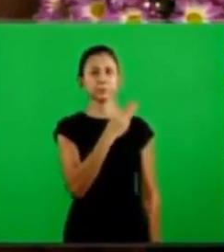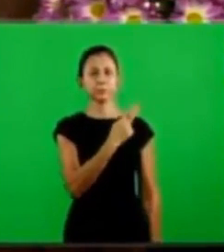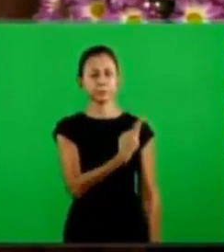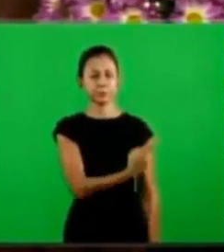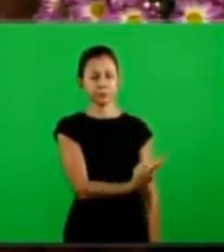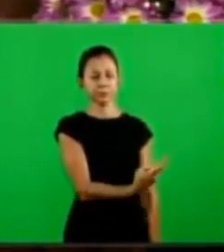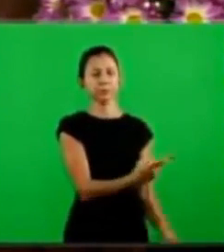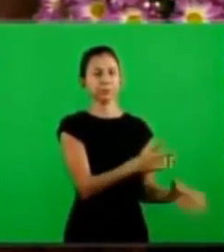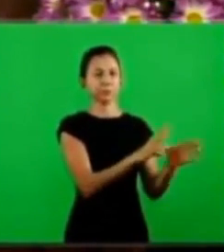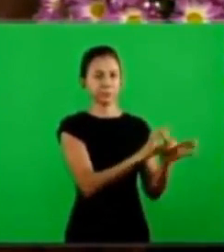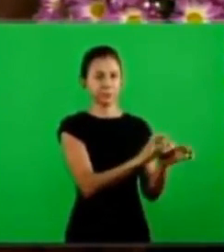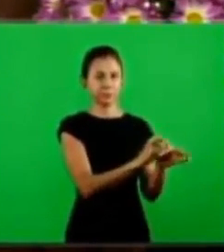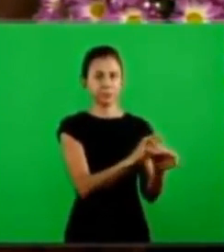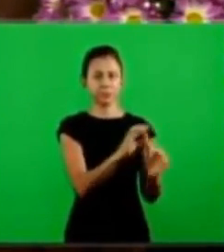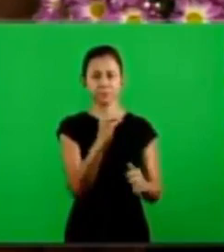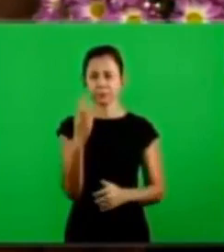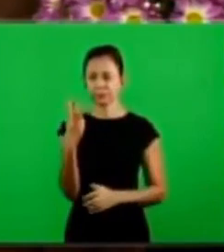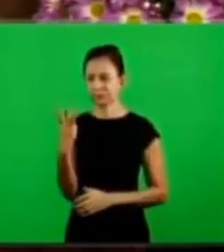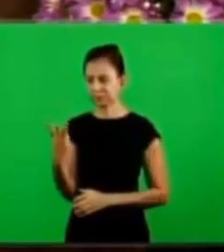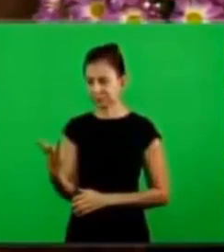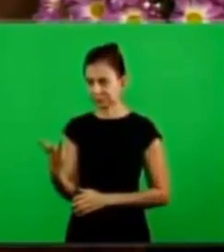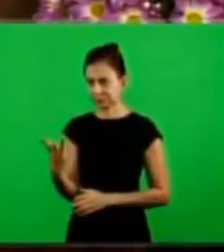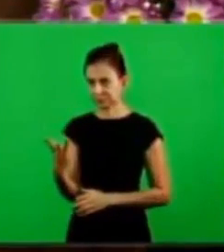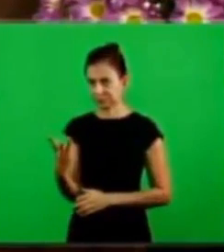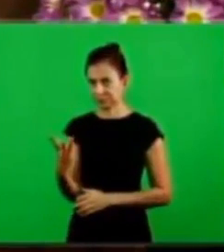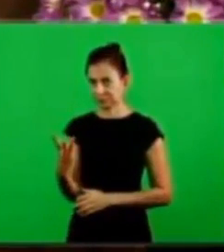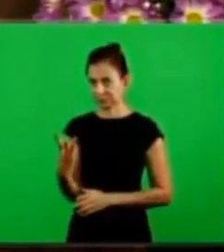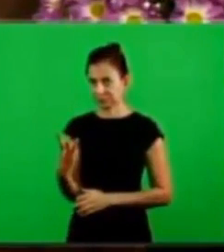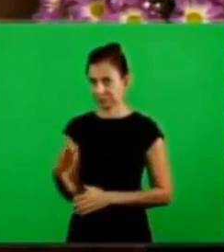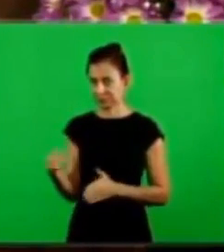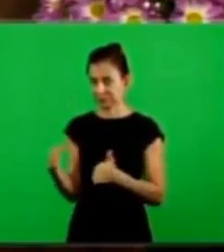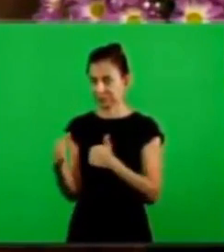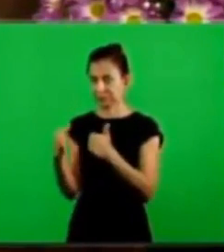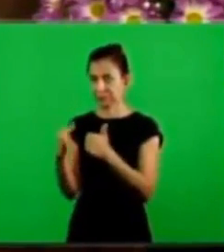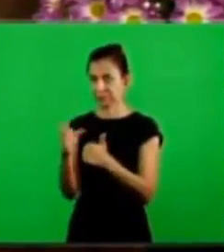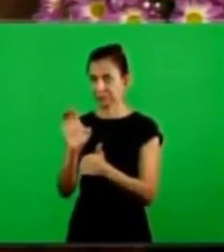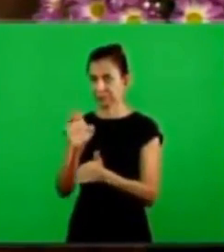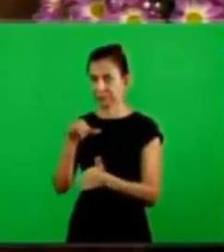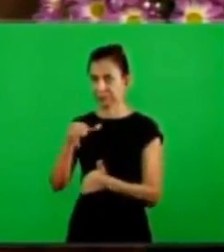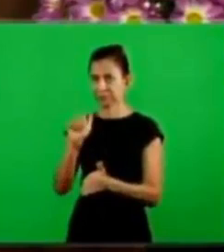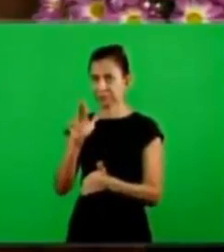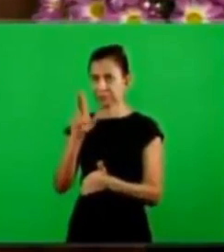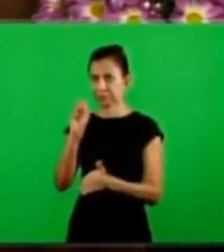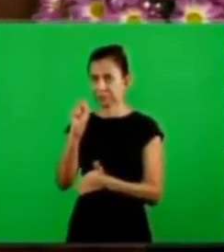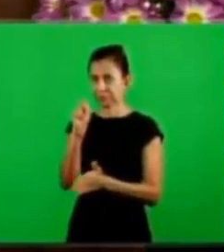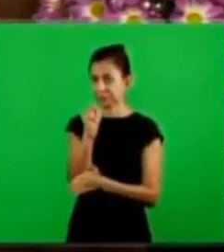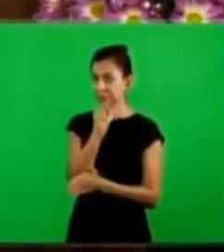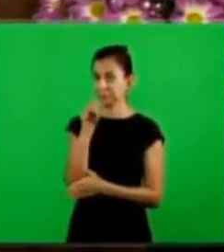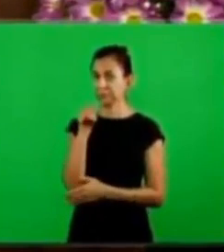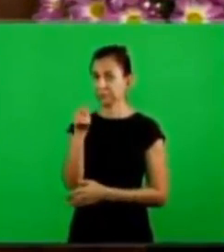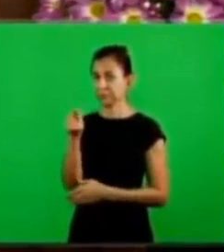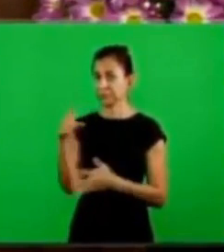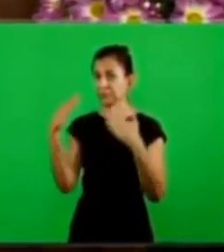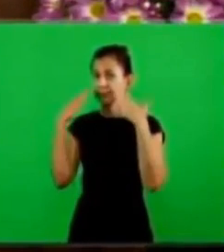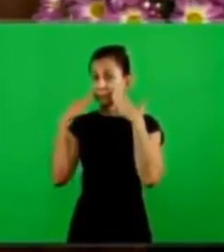He revealed to everybody, to Mary, to the disciples in the way of Emmaus,